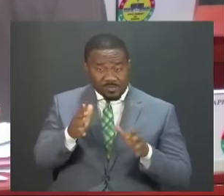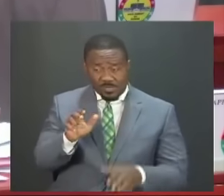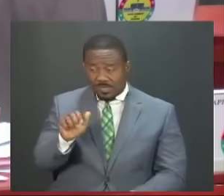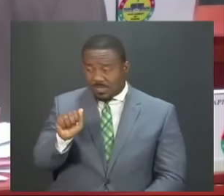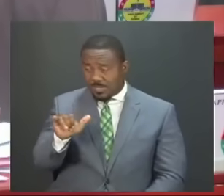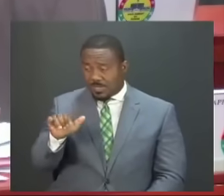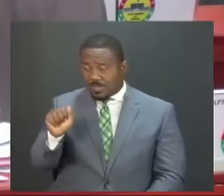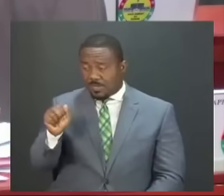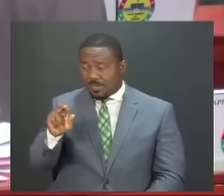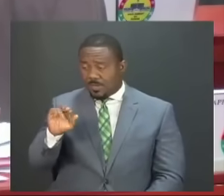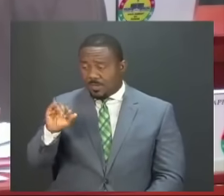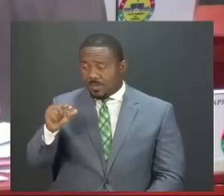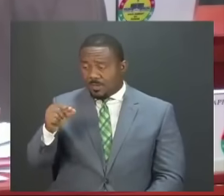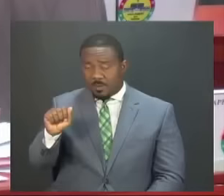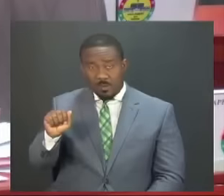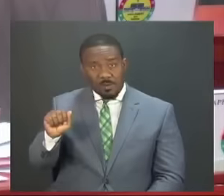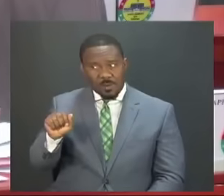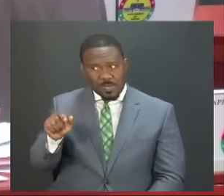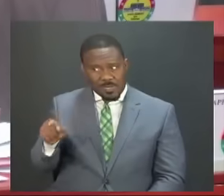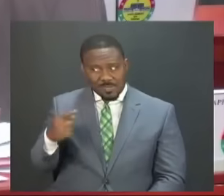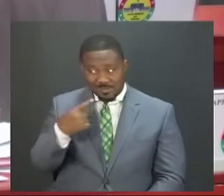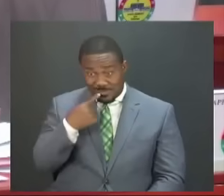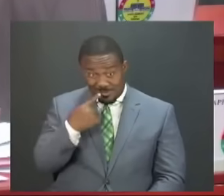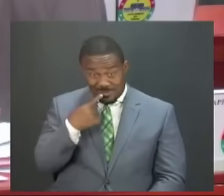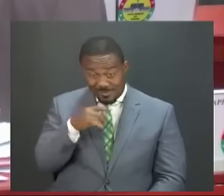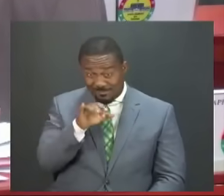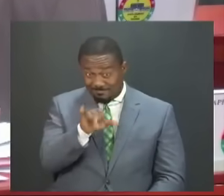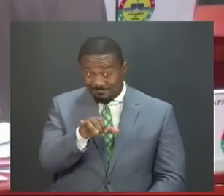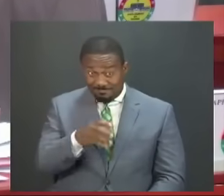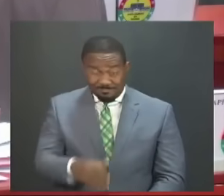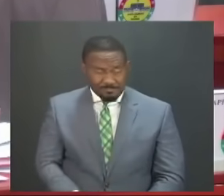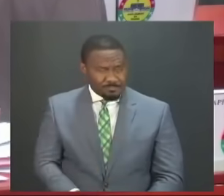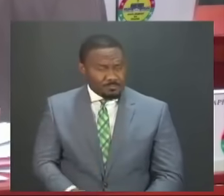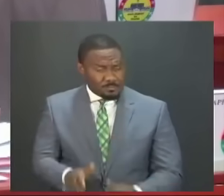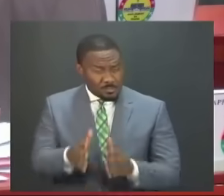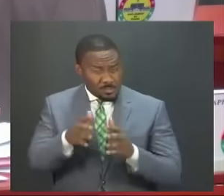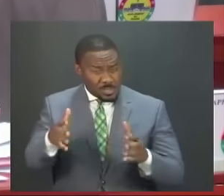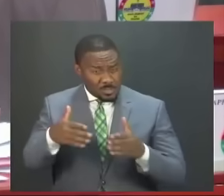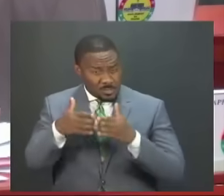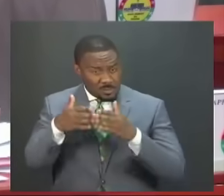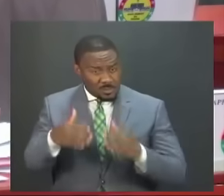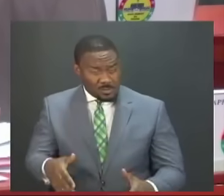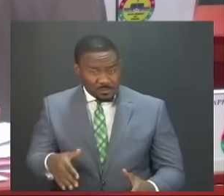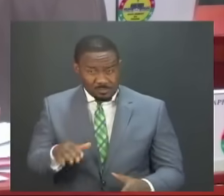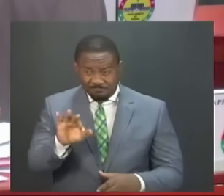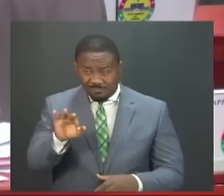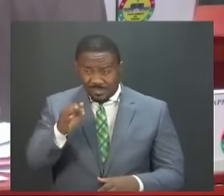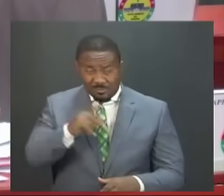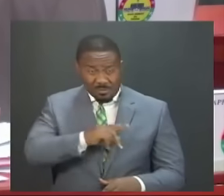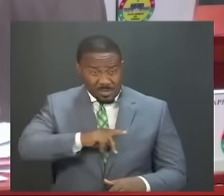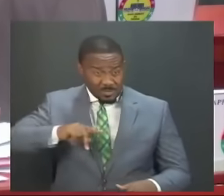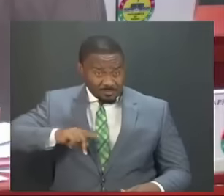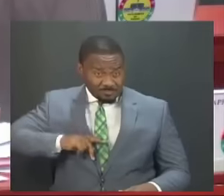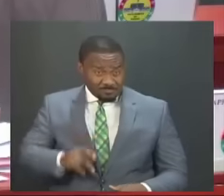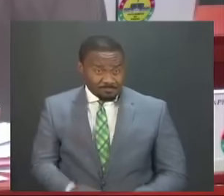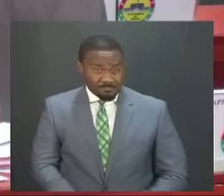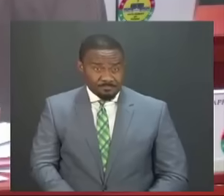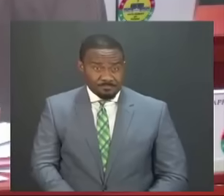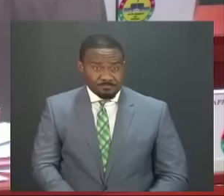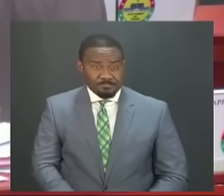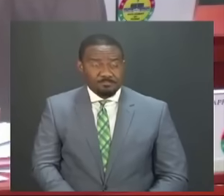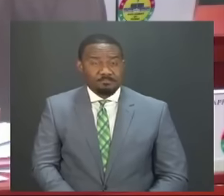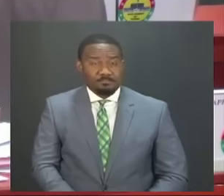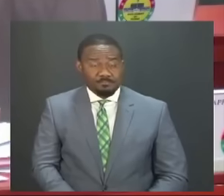Mr. Ayariga, the majority leader of the 9th Parliament, invited the